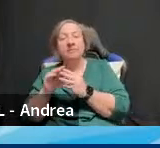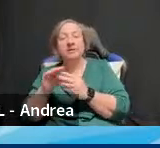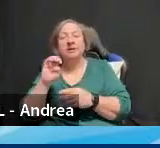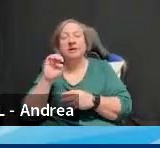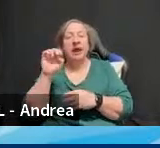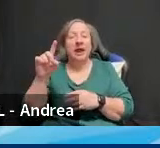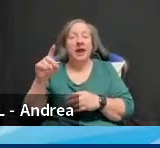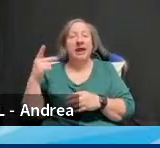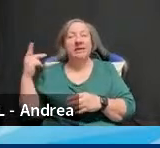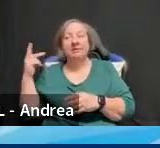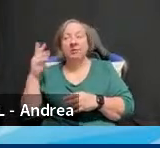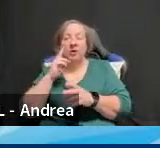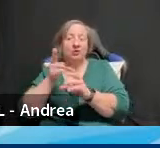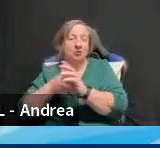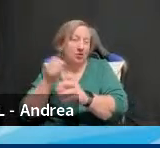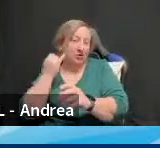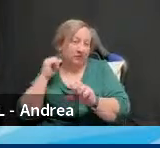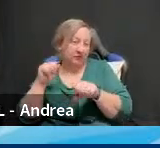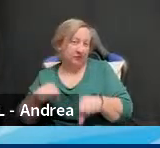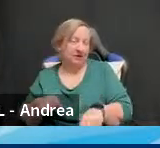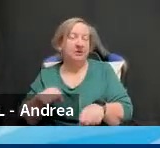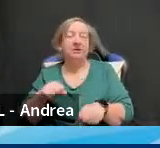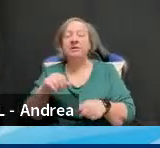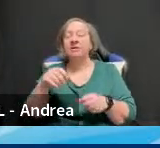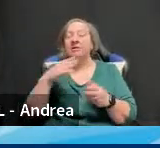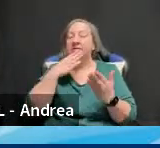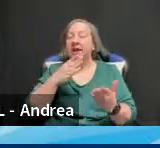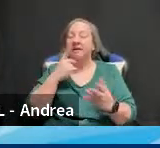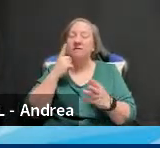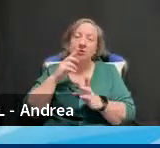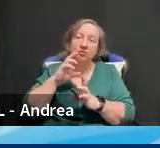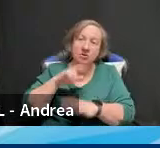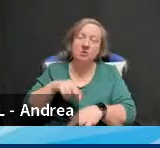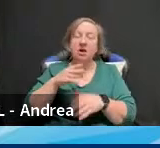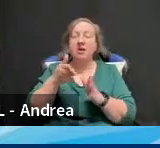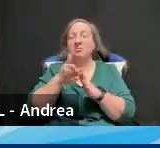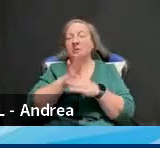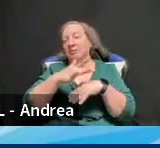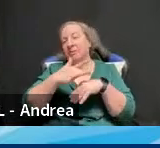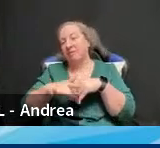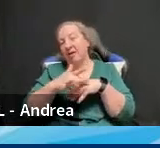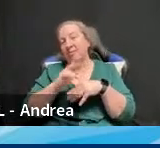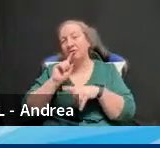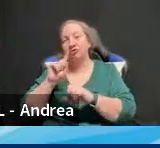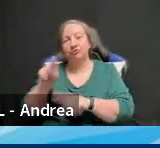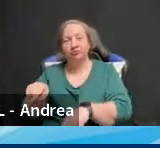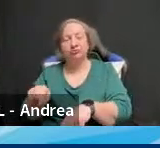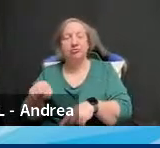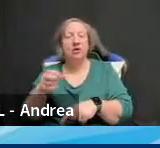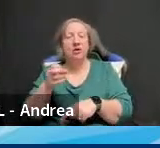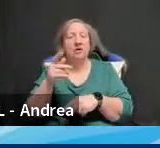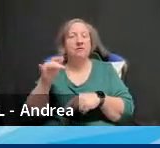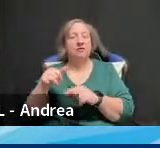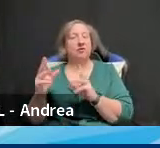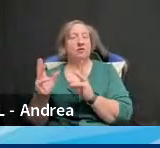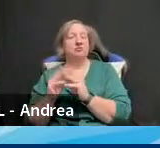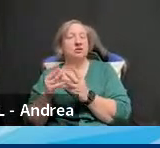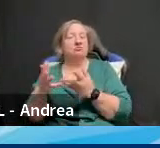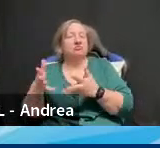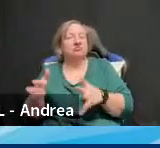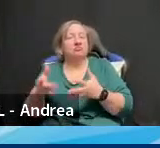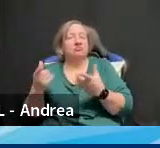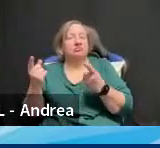want to thank you in advance for responding and making yourself available. We've had a few of those calls, but